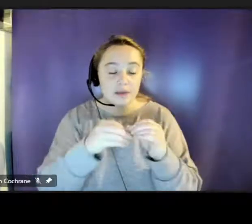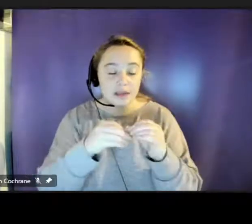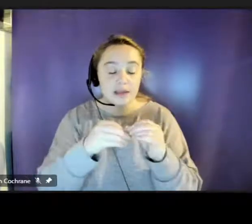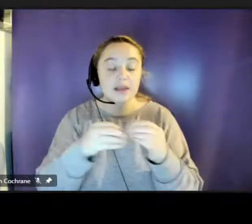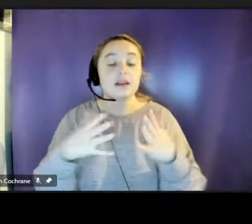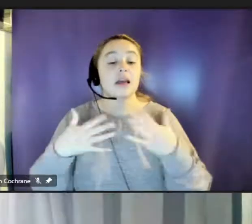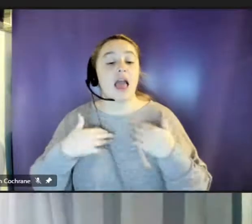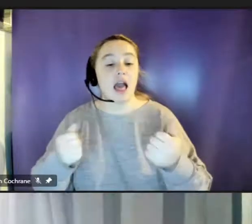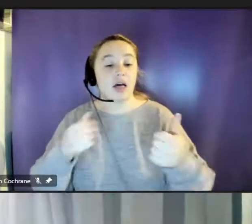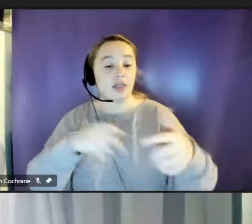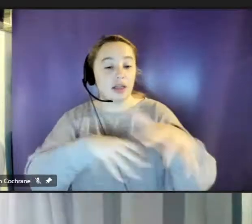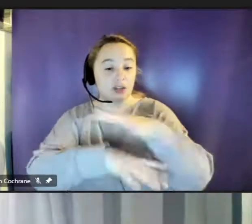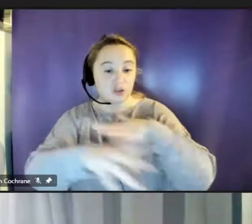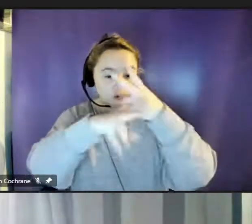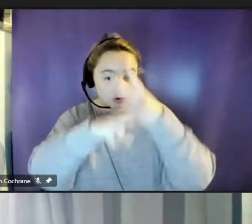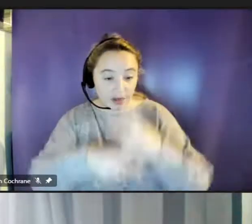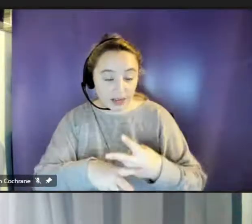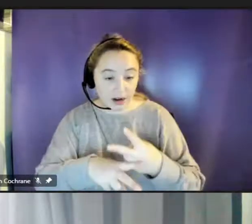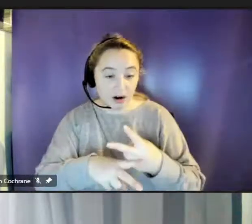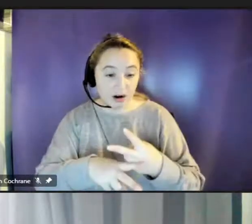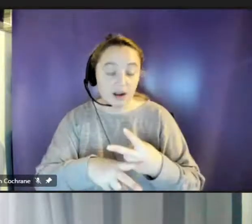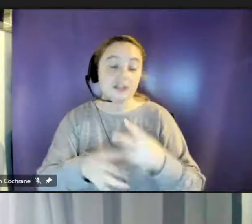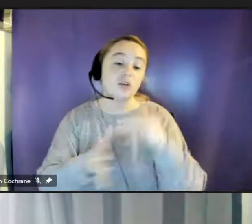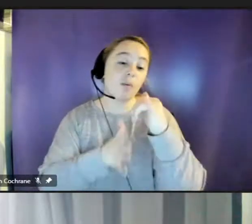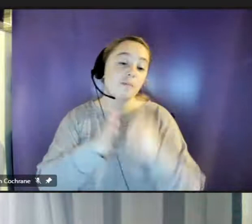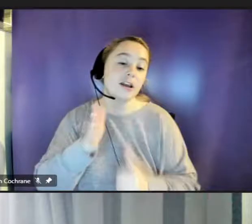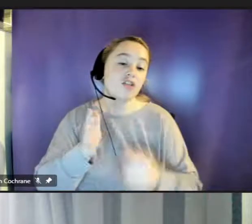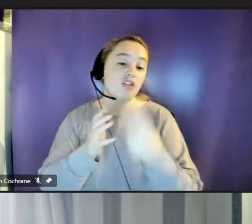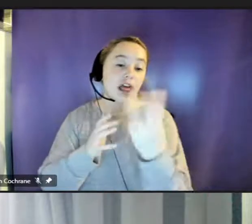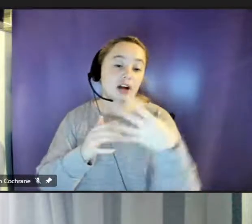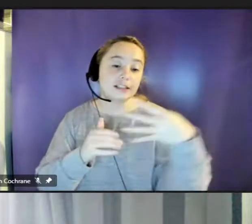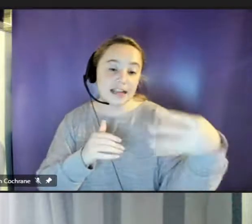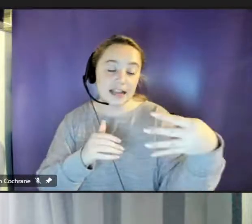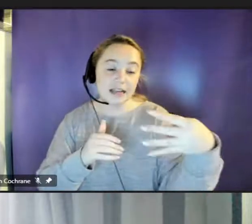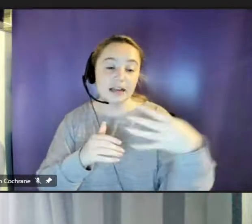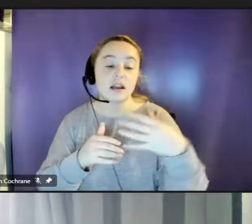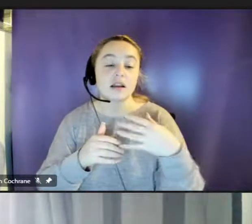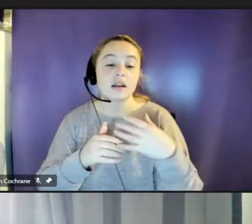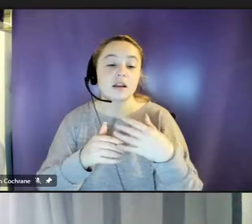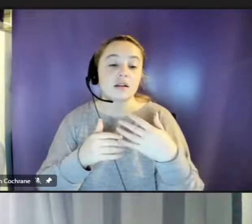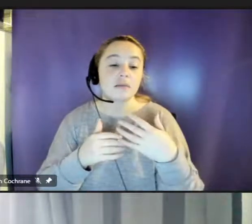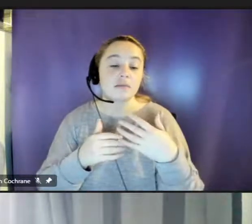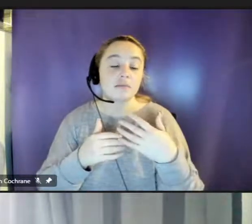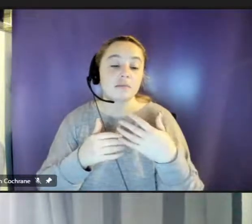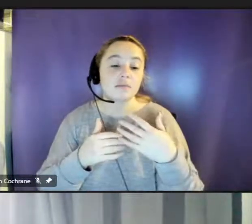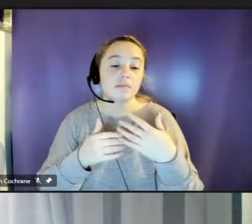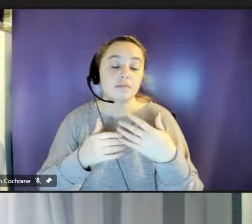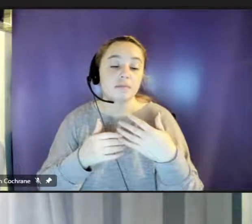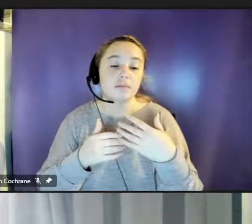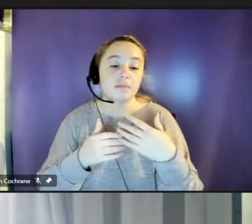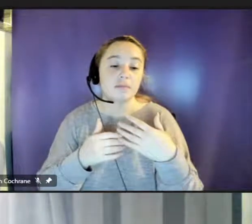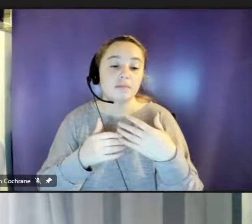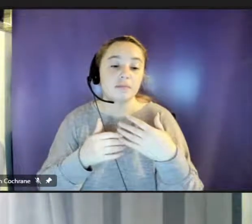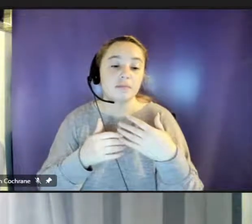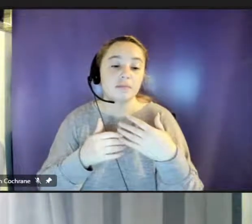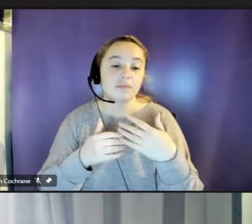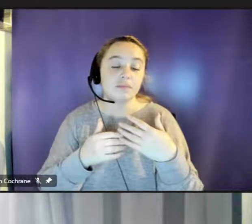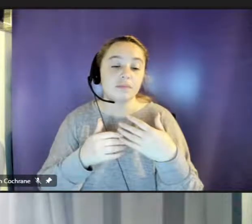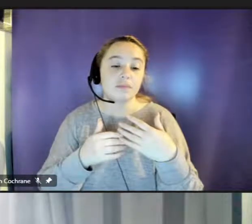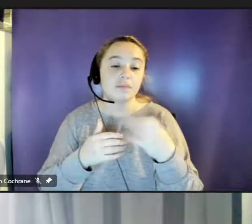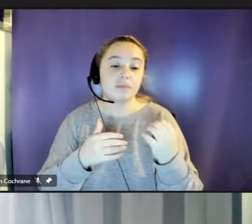Care. Now, this is shown on page 39. There had been an inspection activity